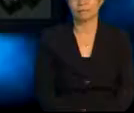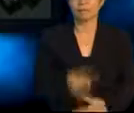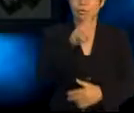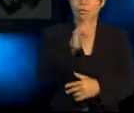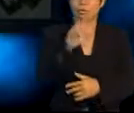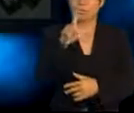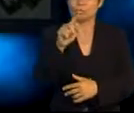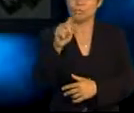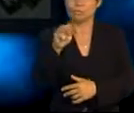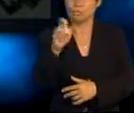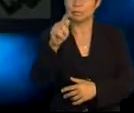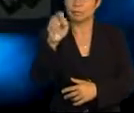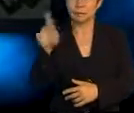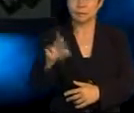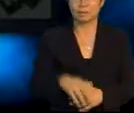voltmeters,